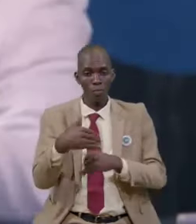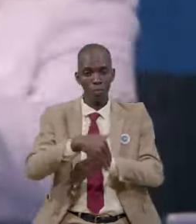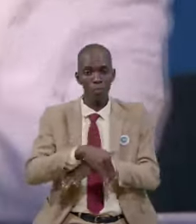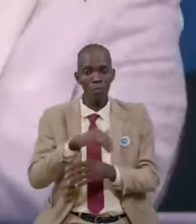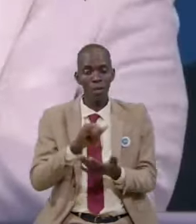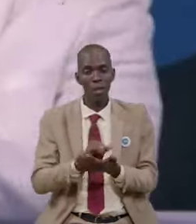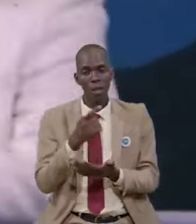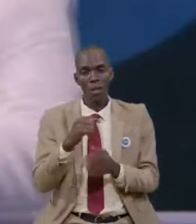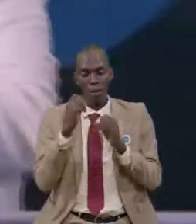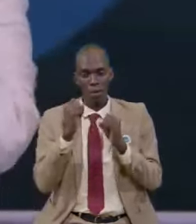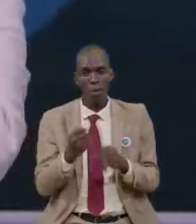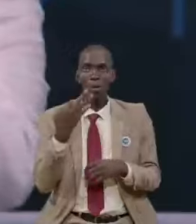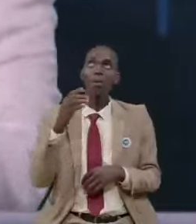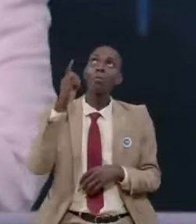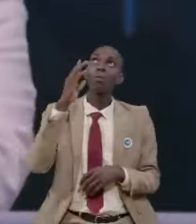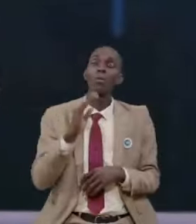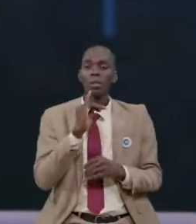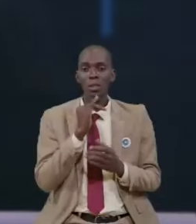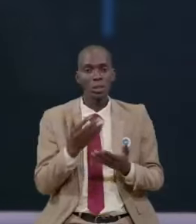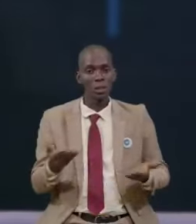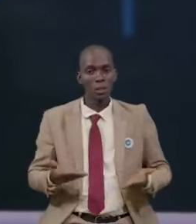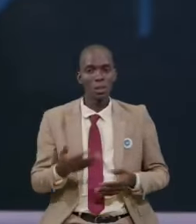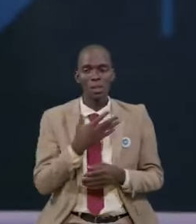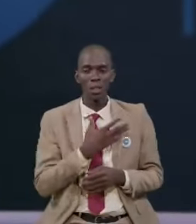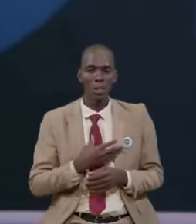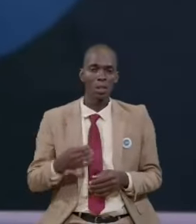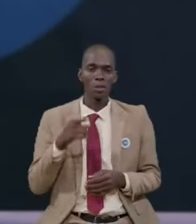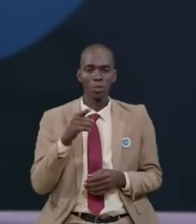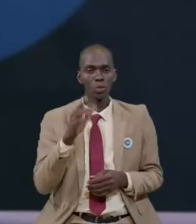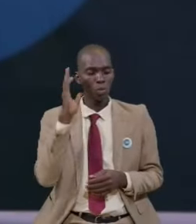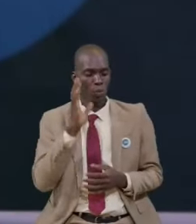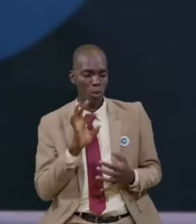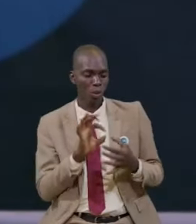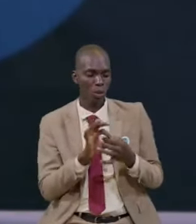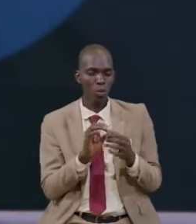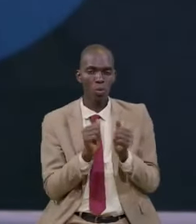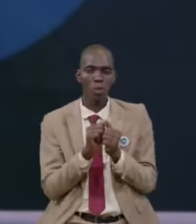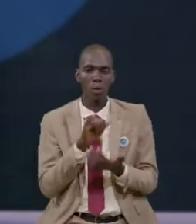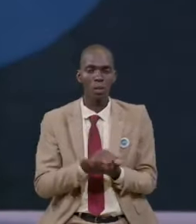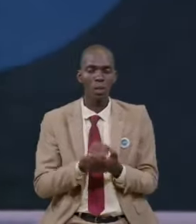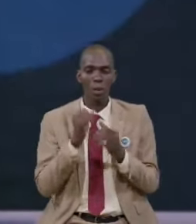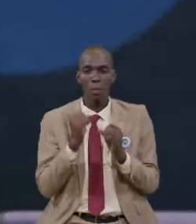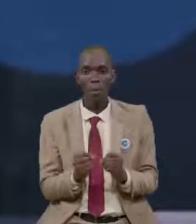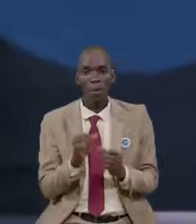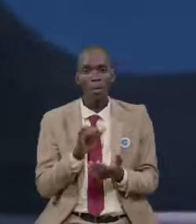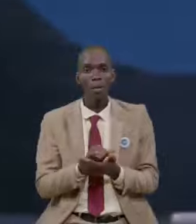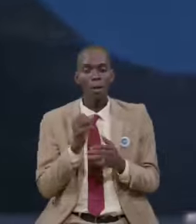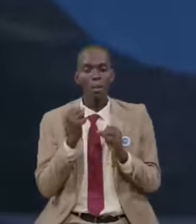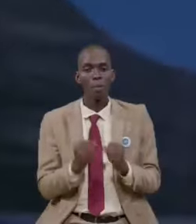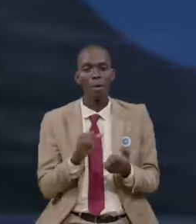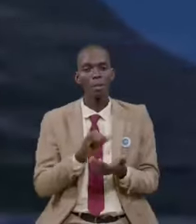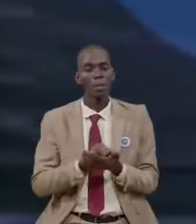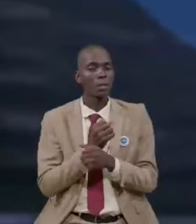and you will connect with that power, the power that saves, the power that heals, and the power